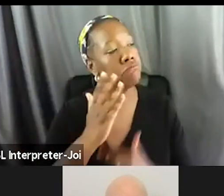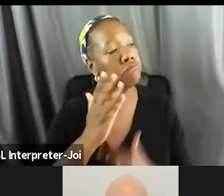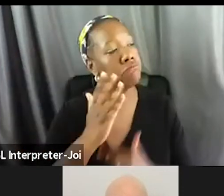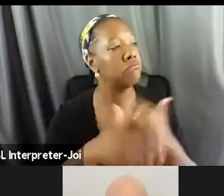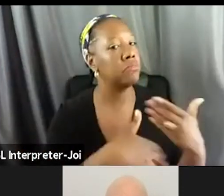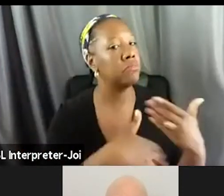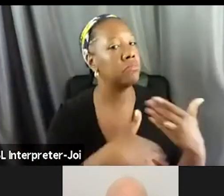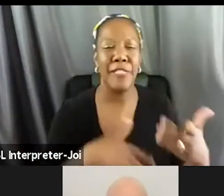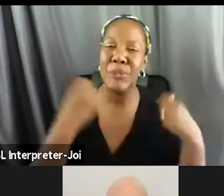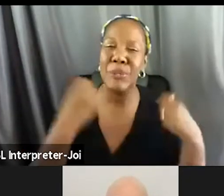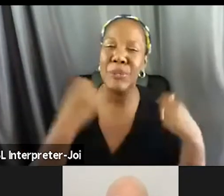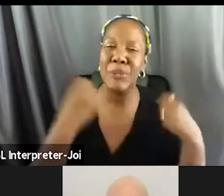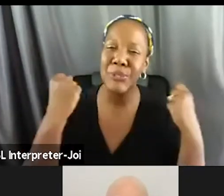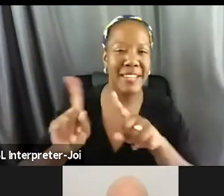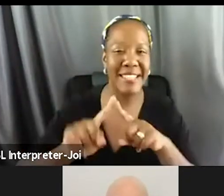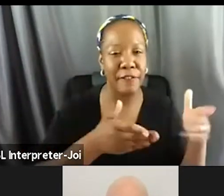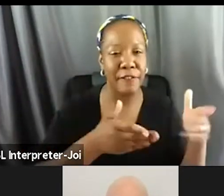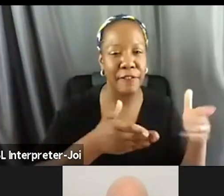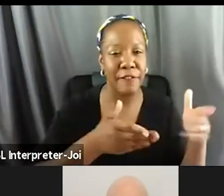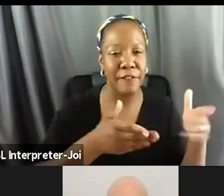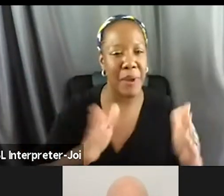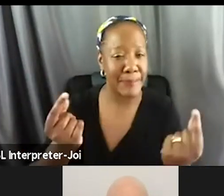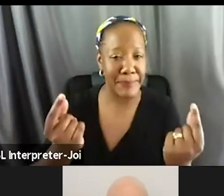respond to that.